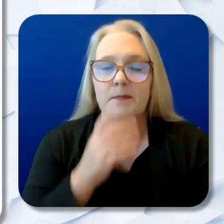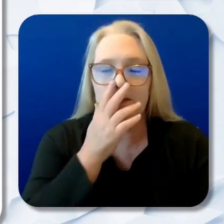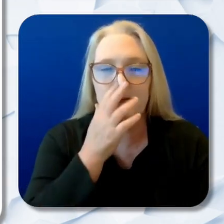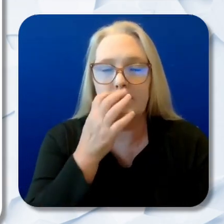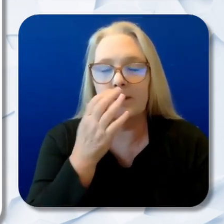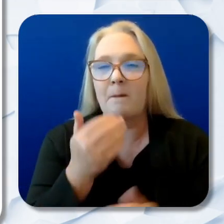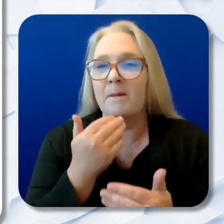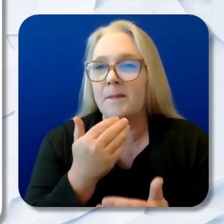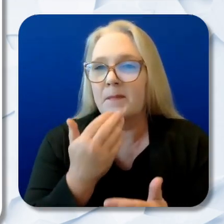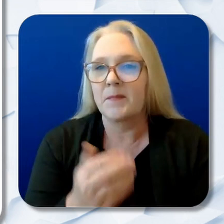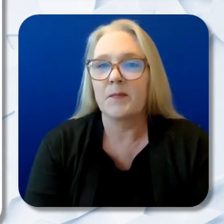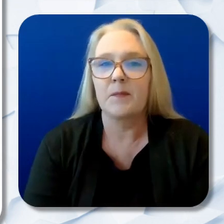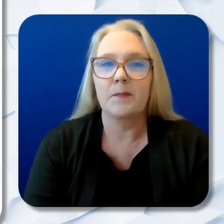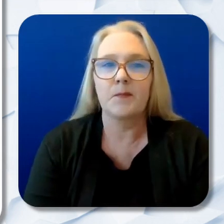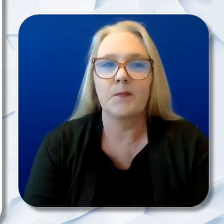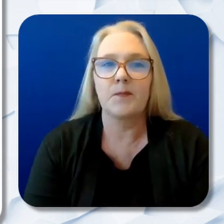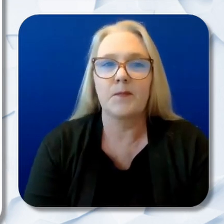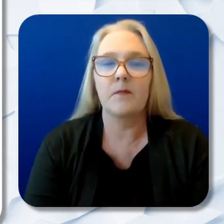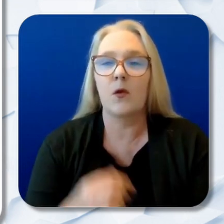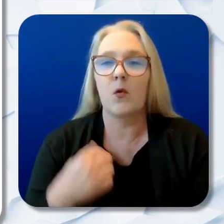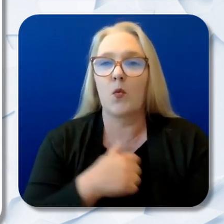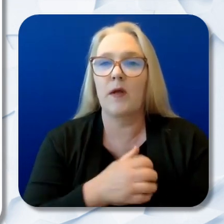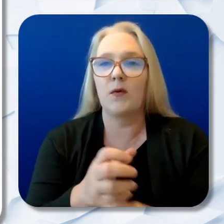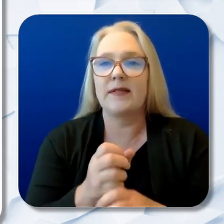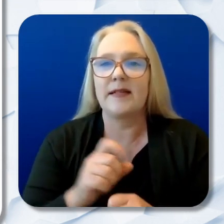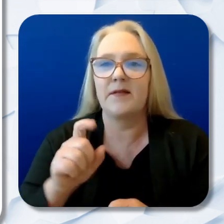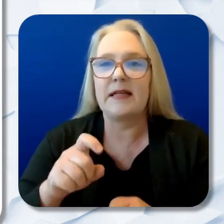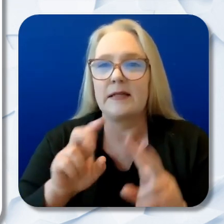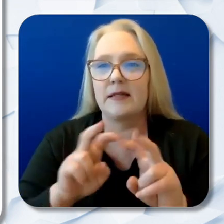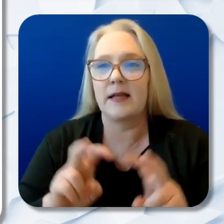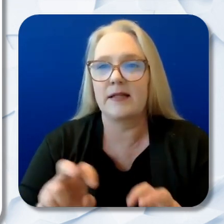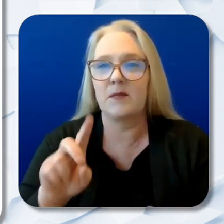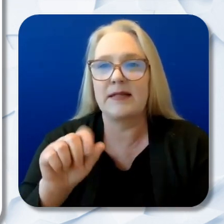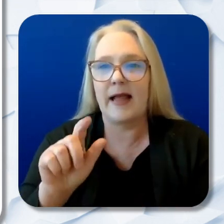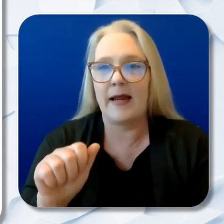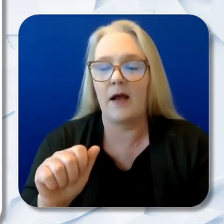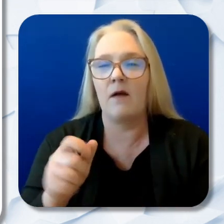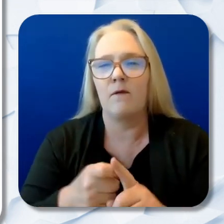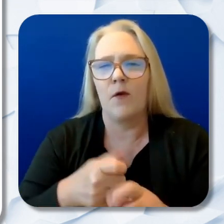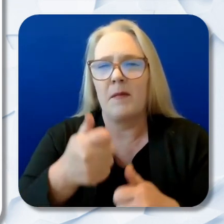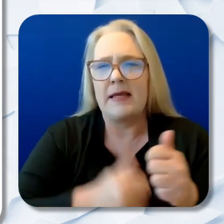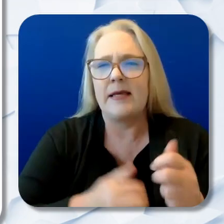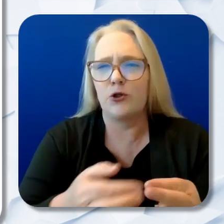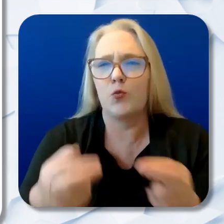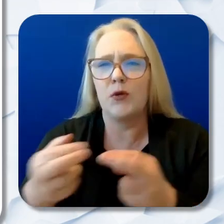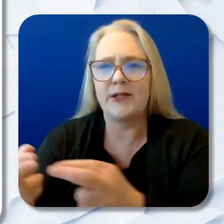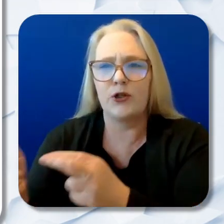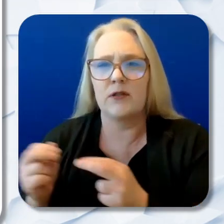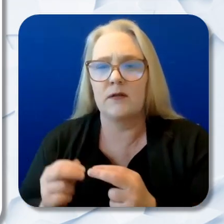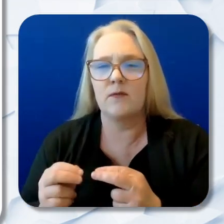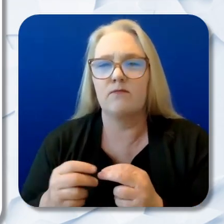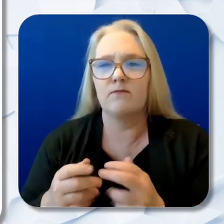Thank you, Elizabeth. So we received the needs assessment data from each region on previous slides